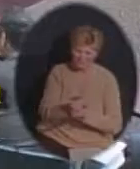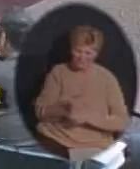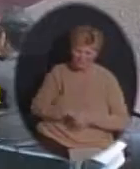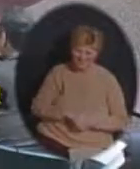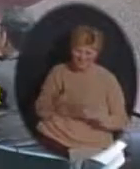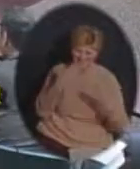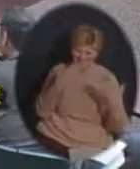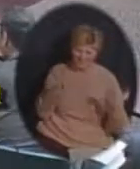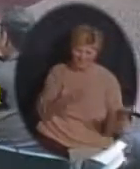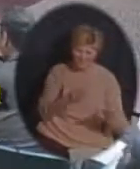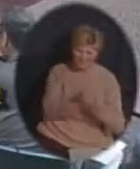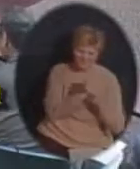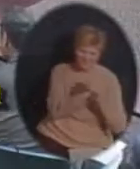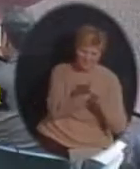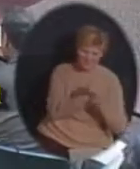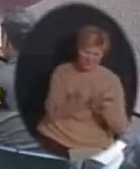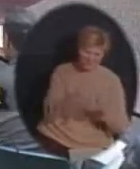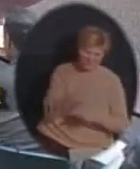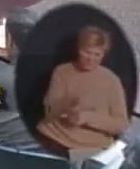congratulations.